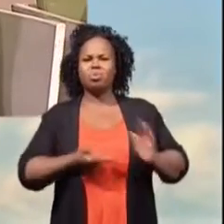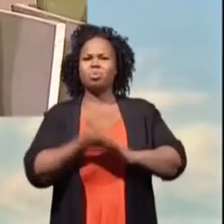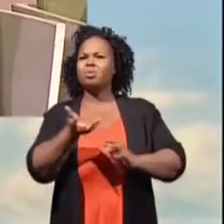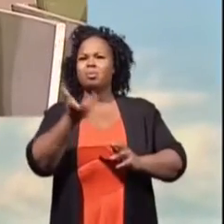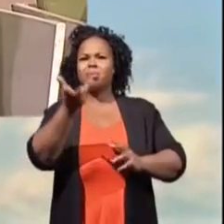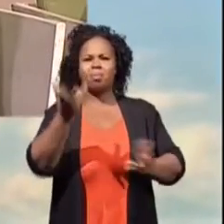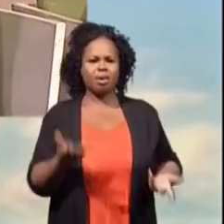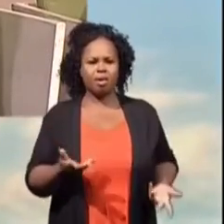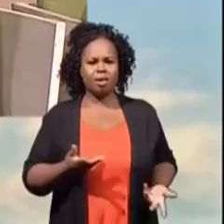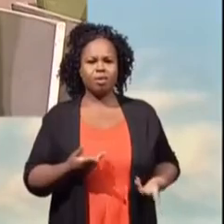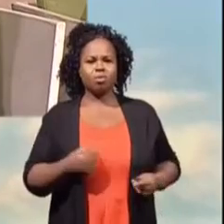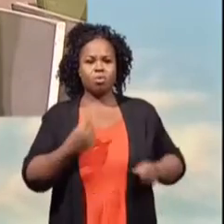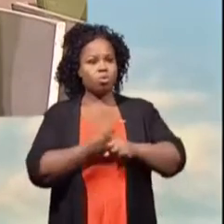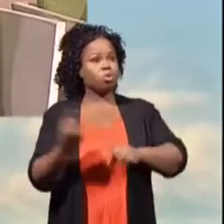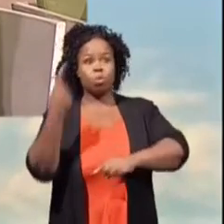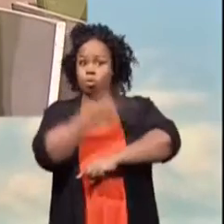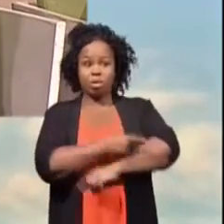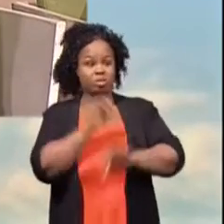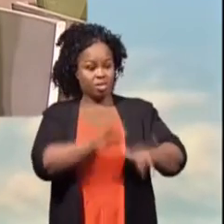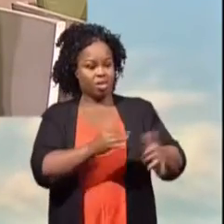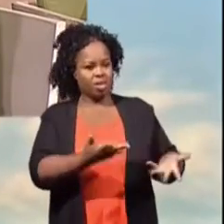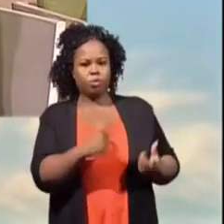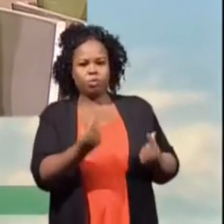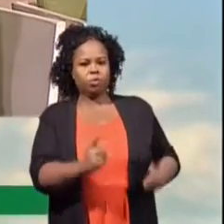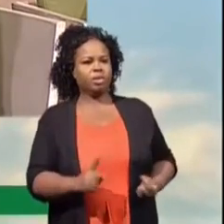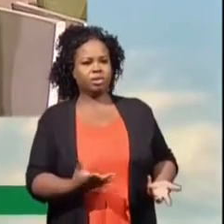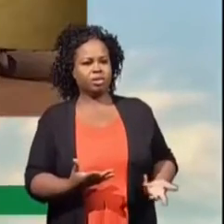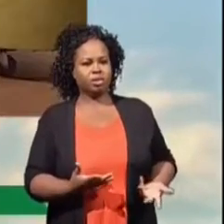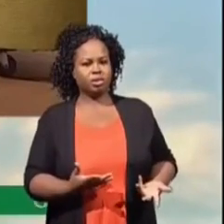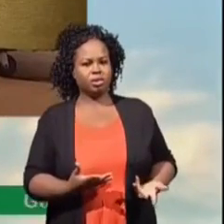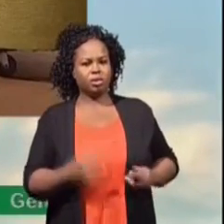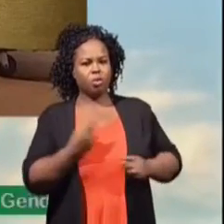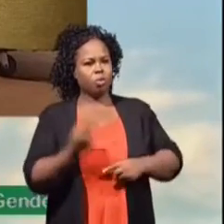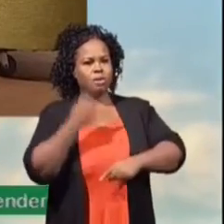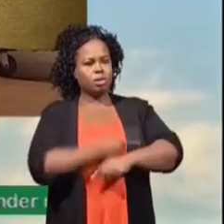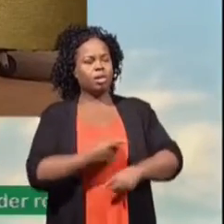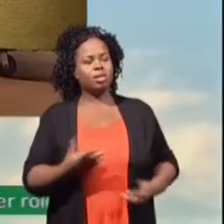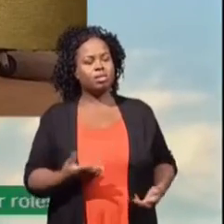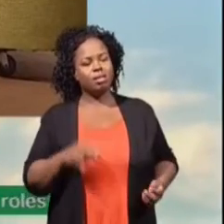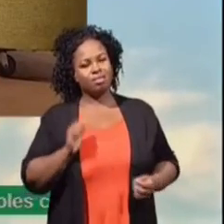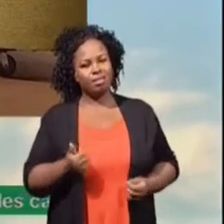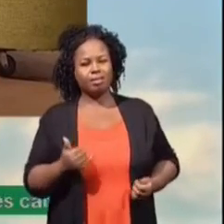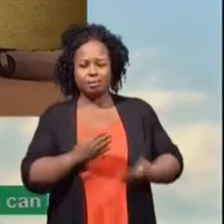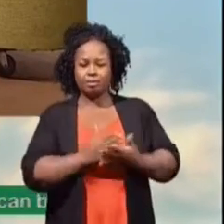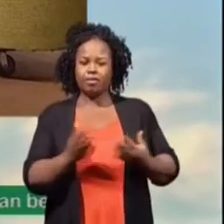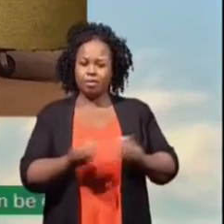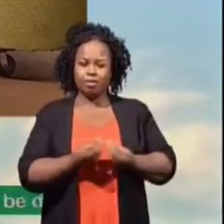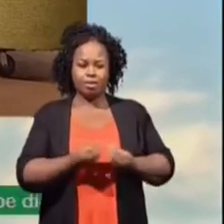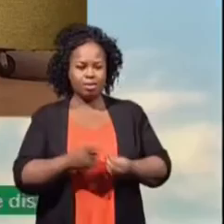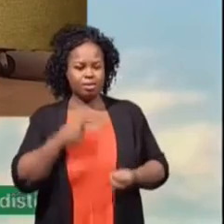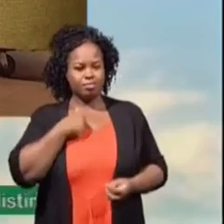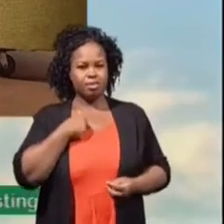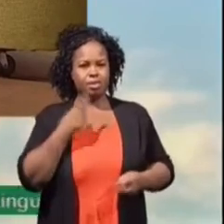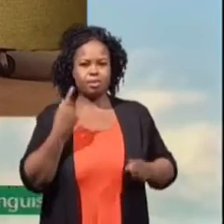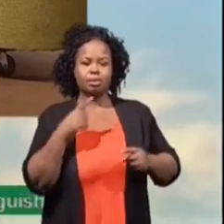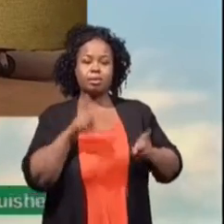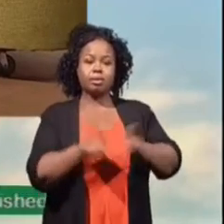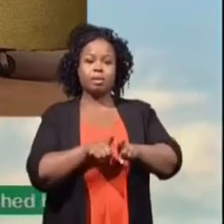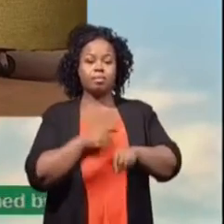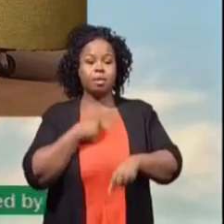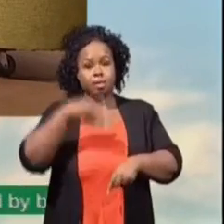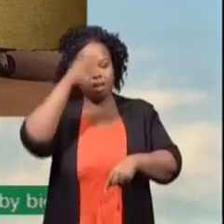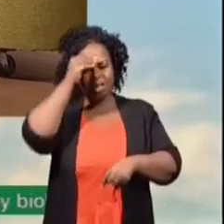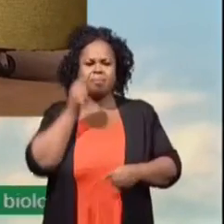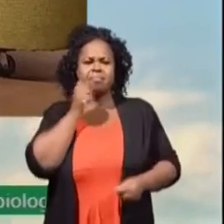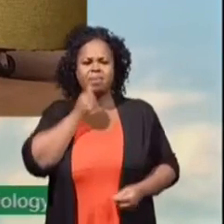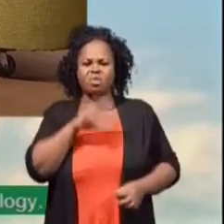apha go somewhere imini zawuphela uhlela the whole day what are we going to do here together the whole day so you know those things don't I had to